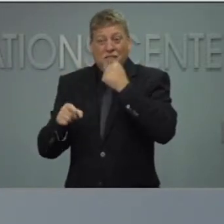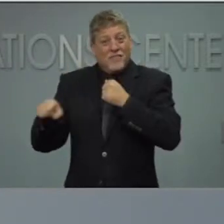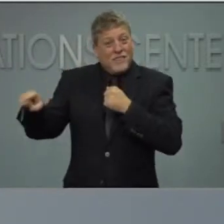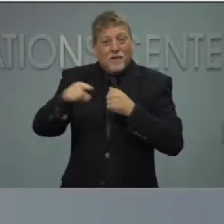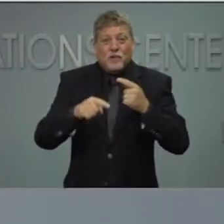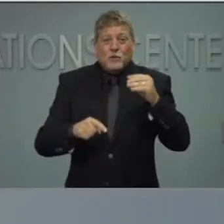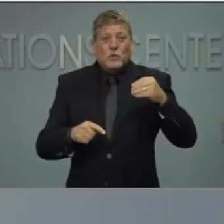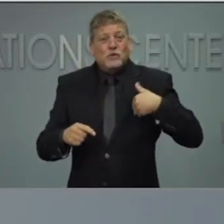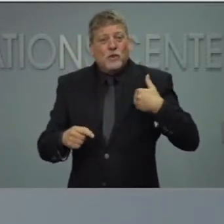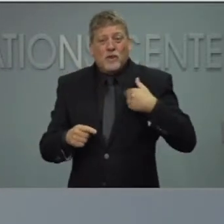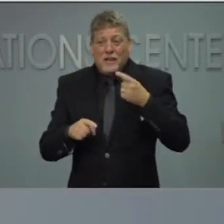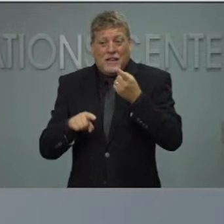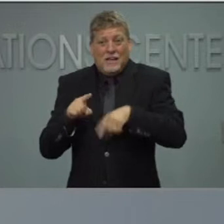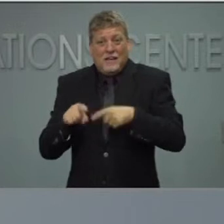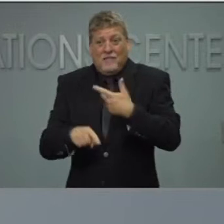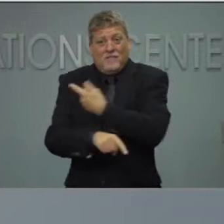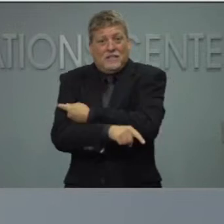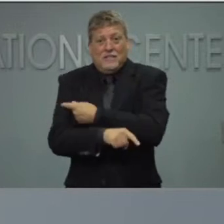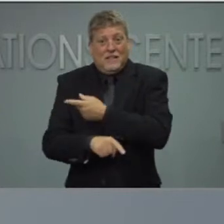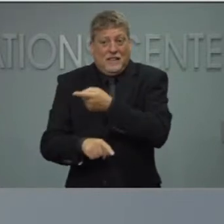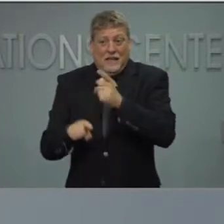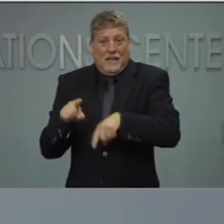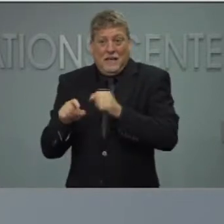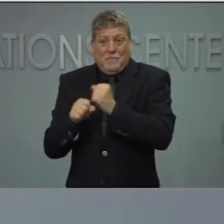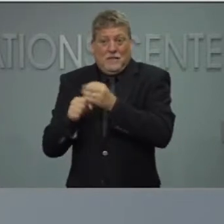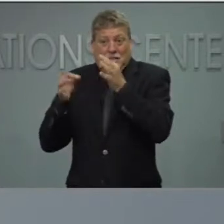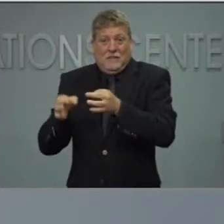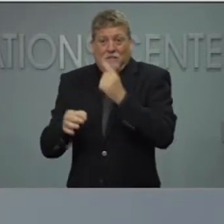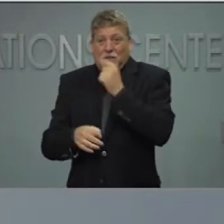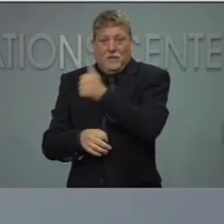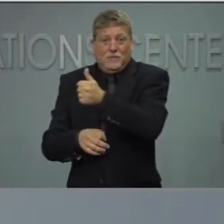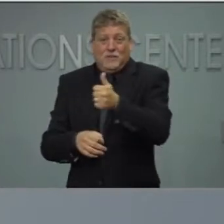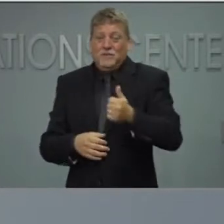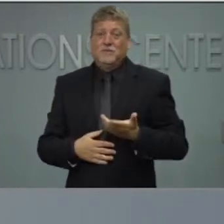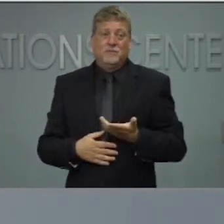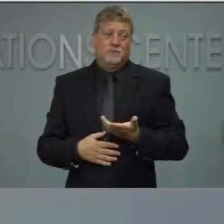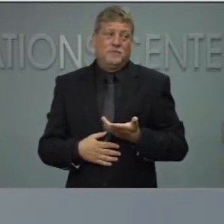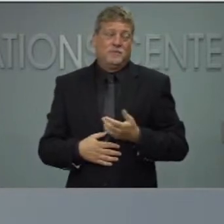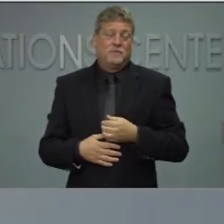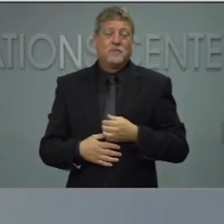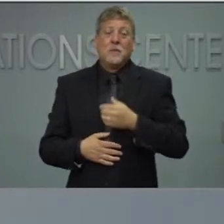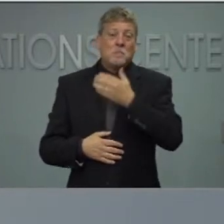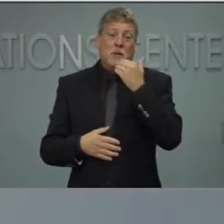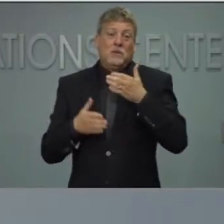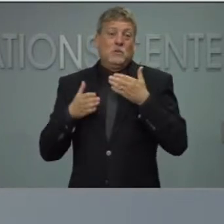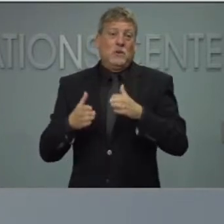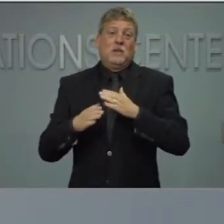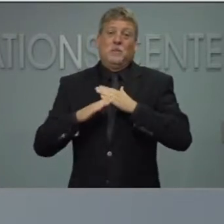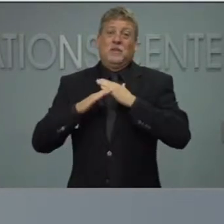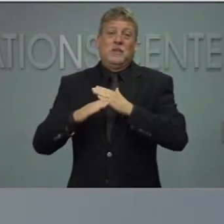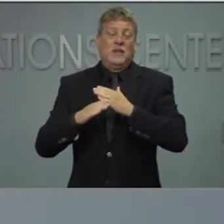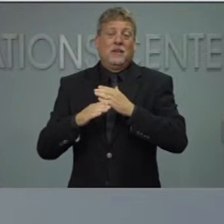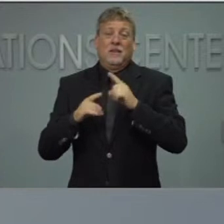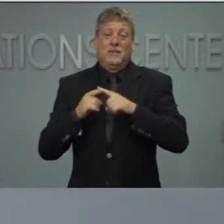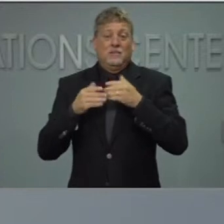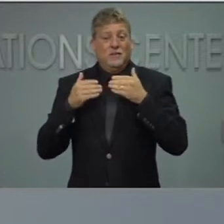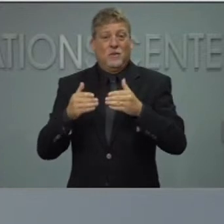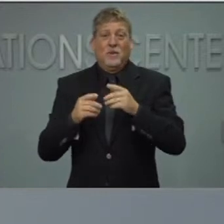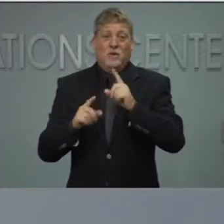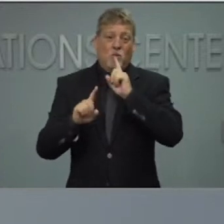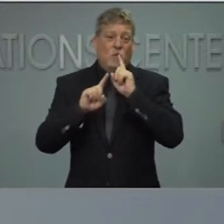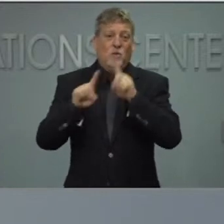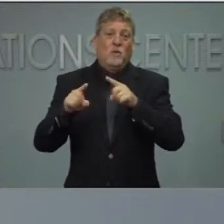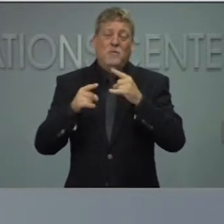one. So this is probably one of the most important things we can do right now in mask wearing